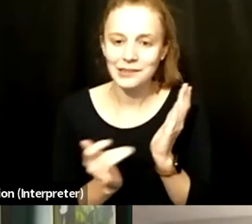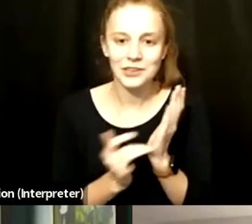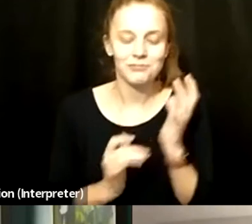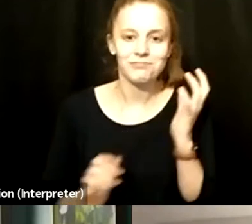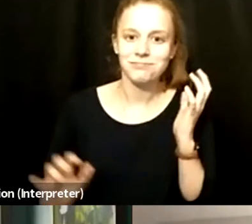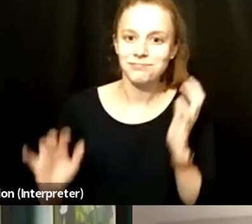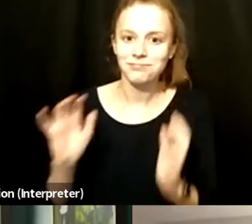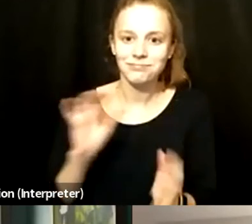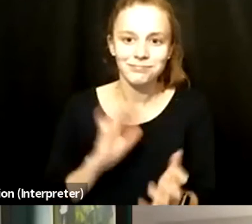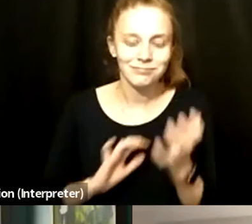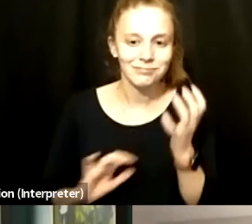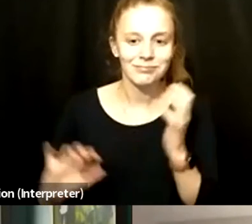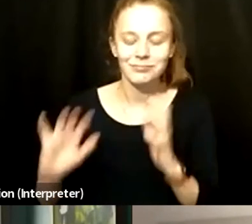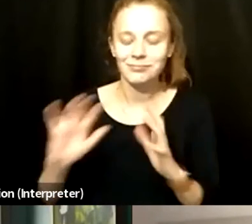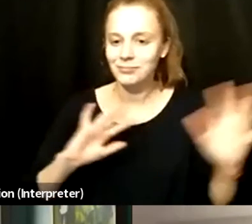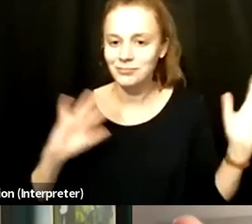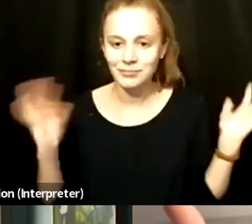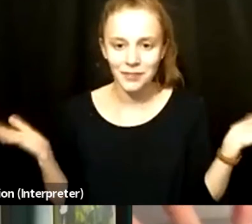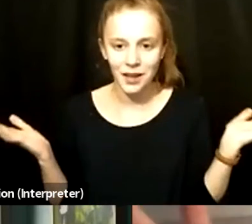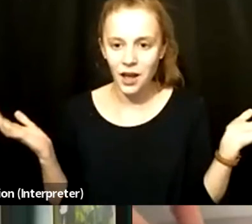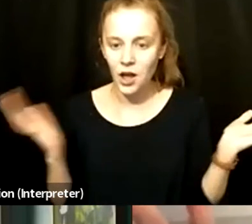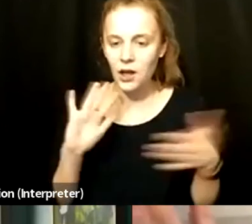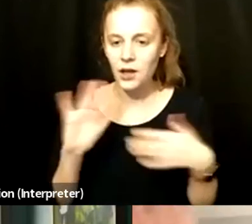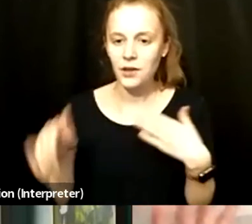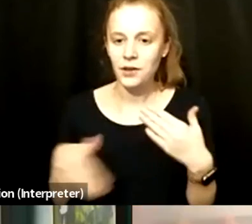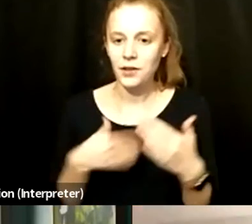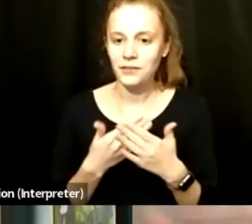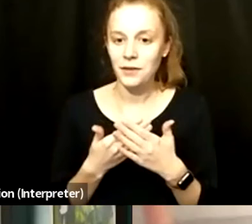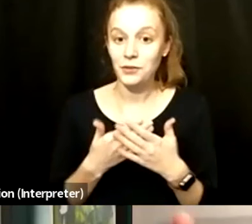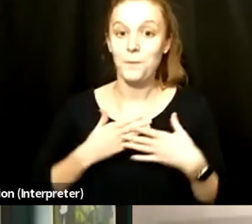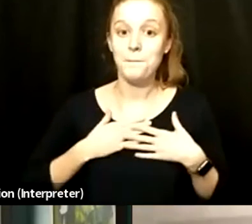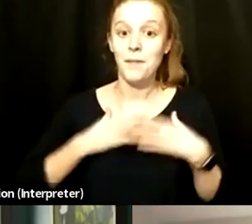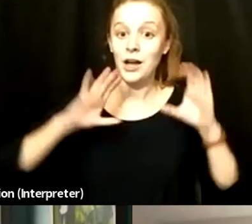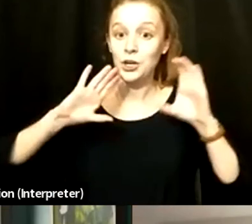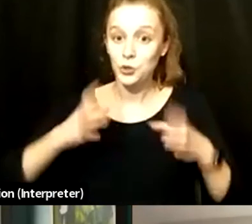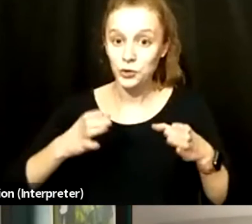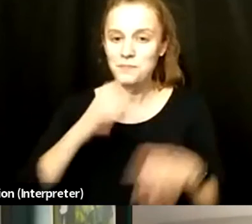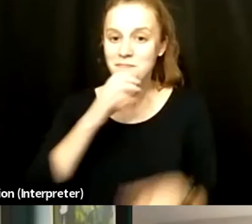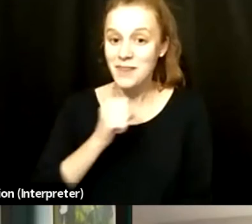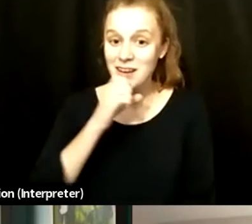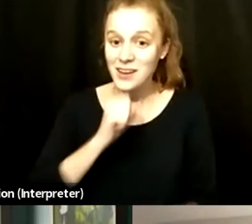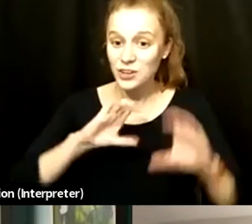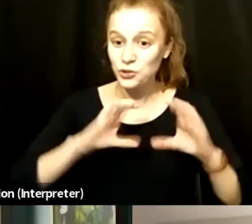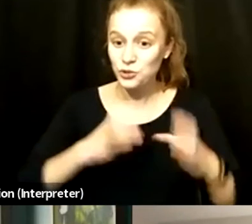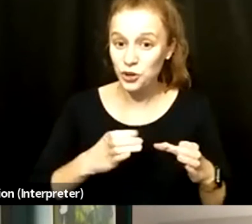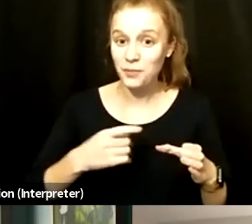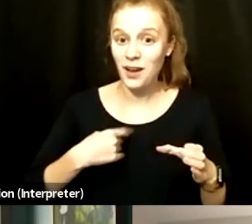that. So, like of sort of my group or age group, I was one